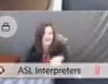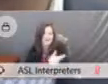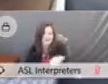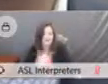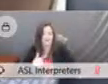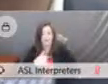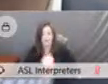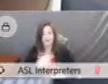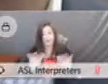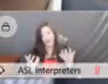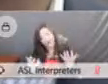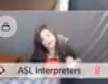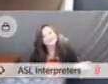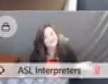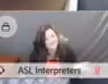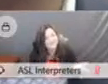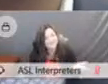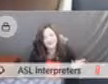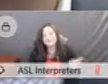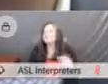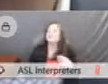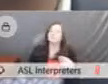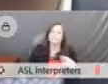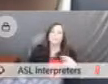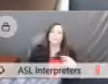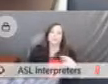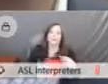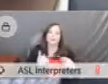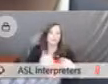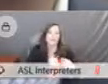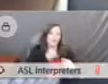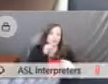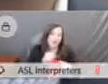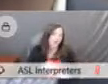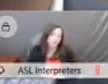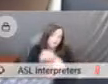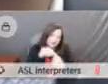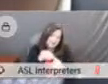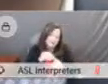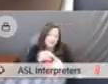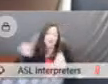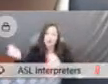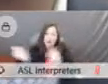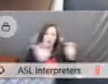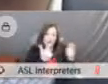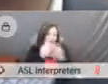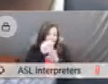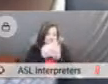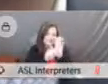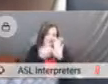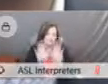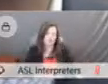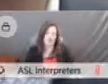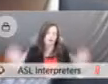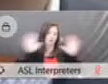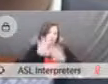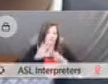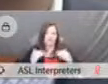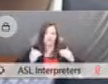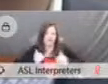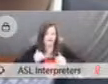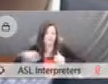we would all like. And that's not, we're not unique in that regards. Every location in the country has the